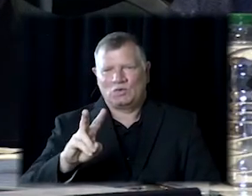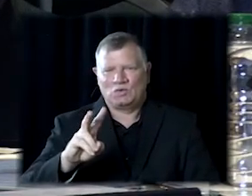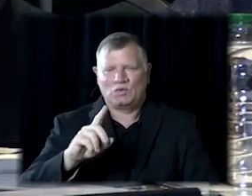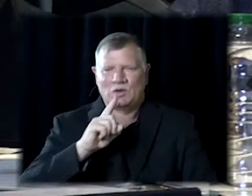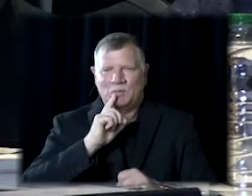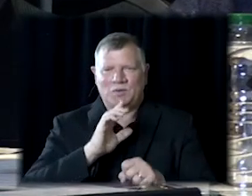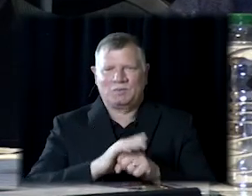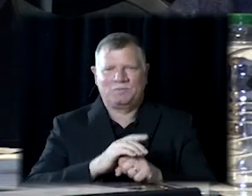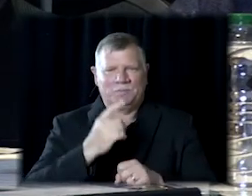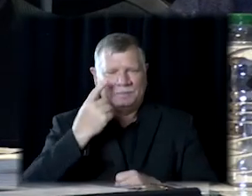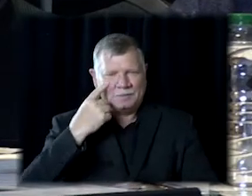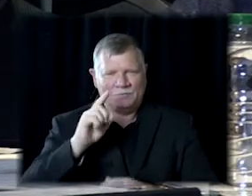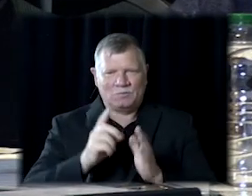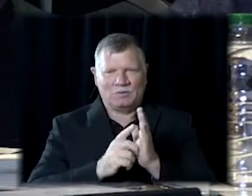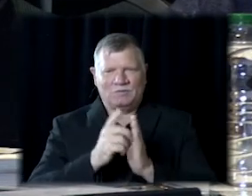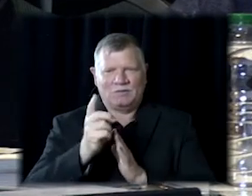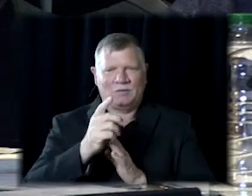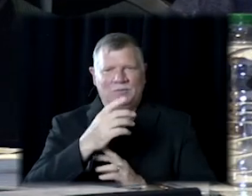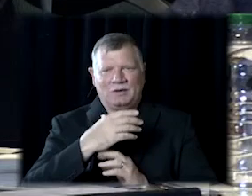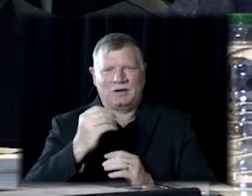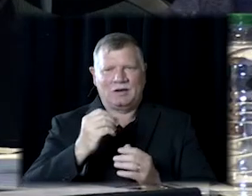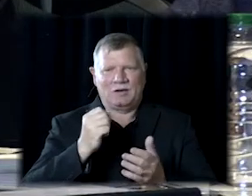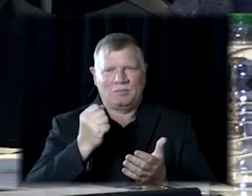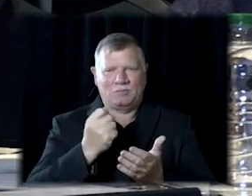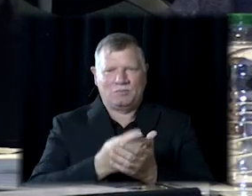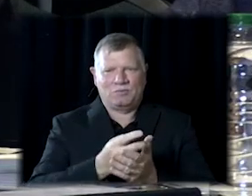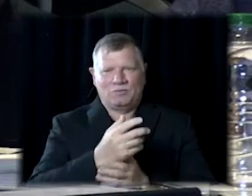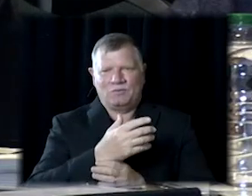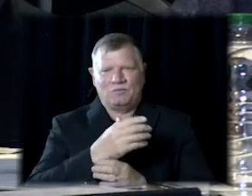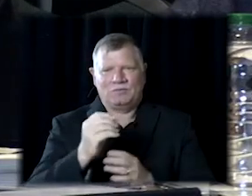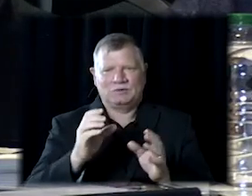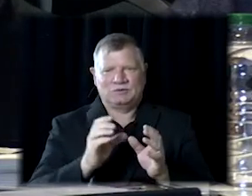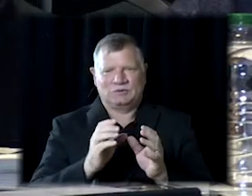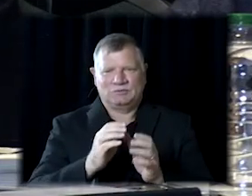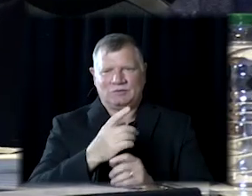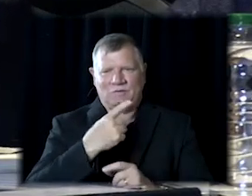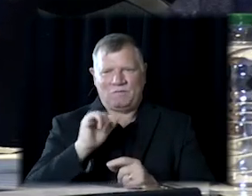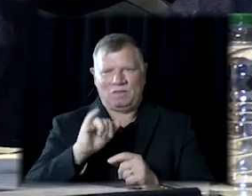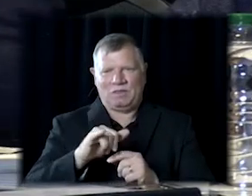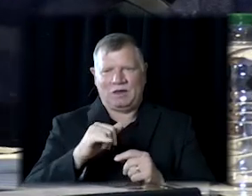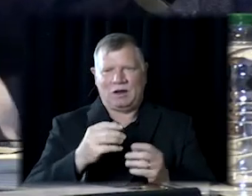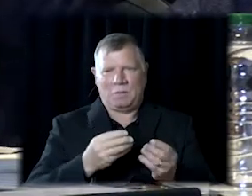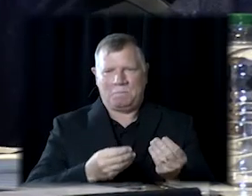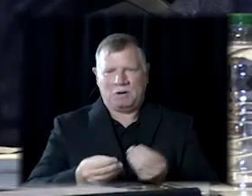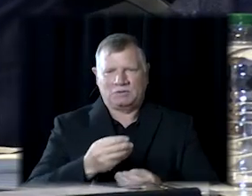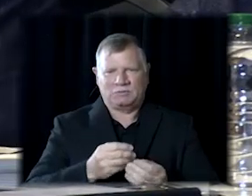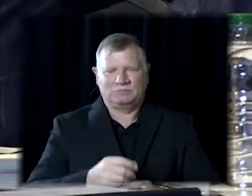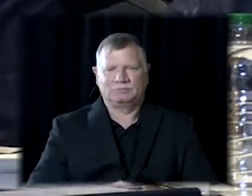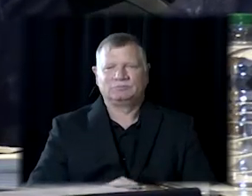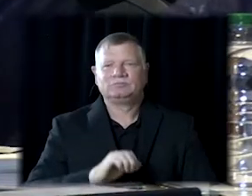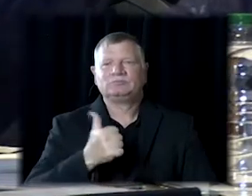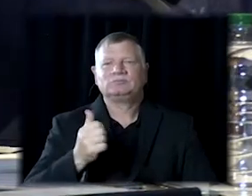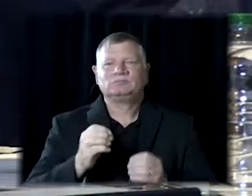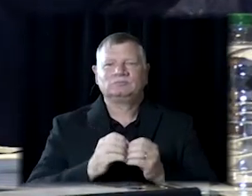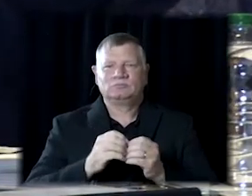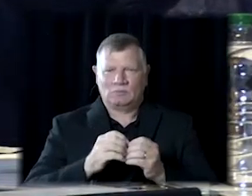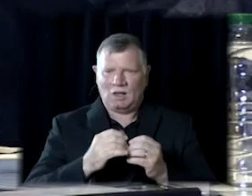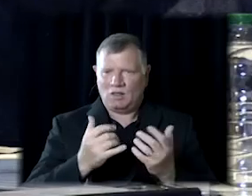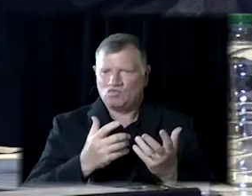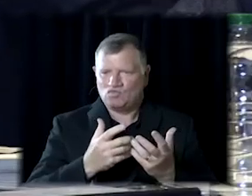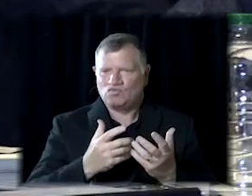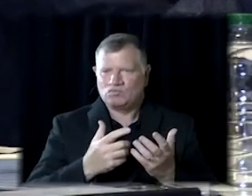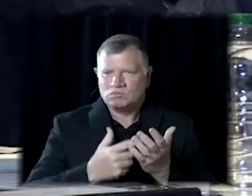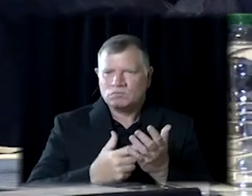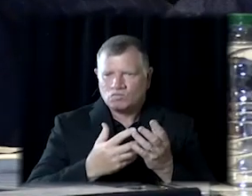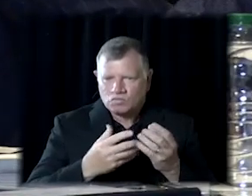setting forth the schedule for developing, submitting, approving, and certifying said fiscal plans and budget. And it is further resolved that the